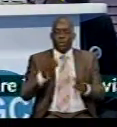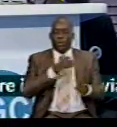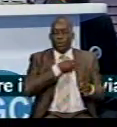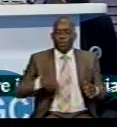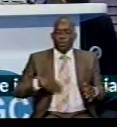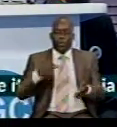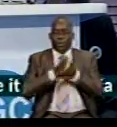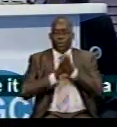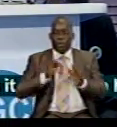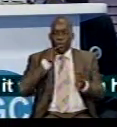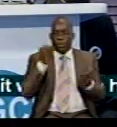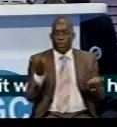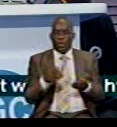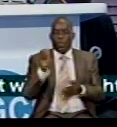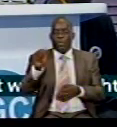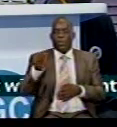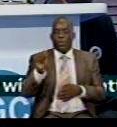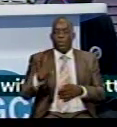Yes.